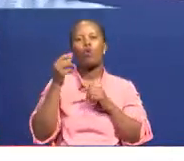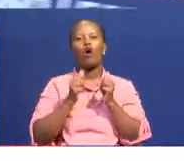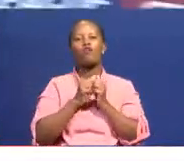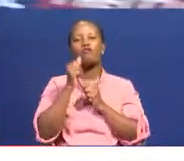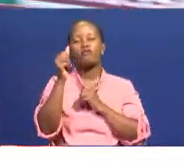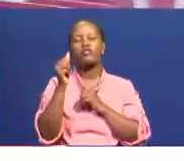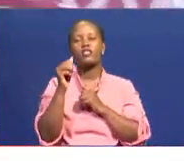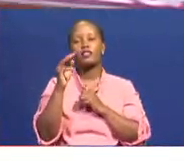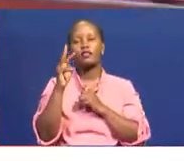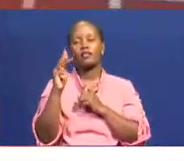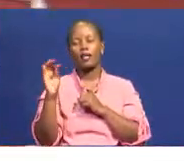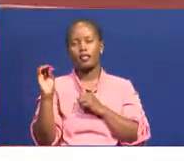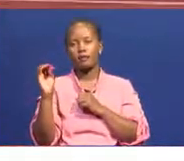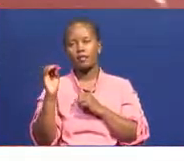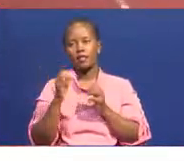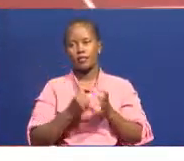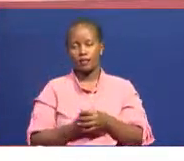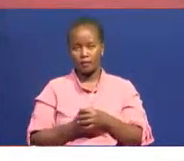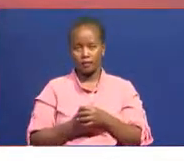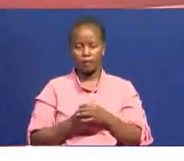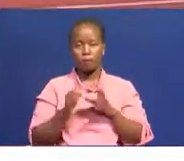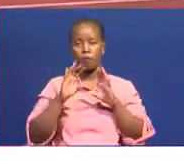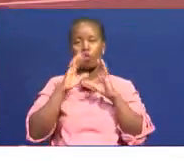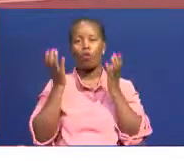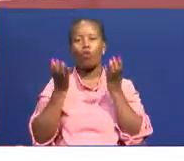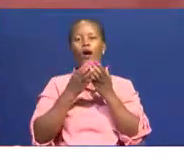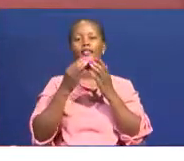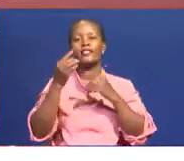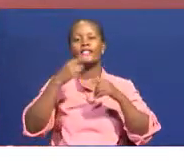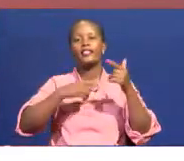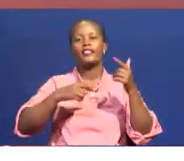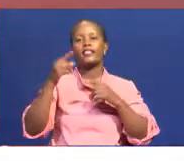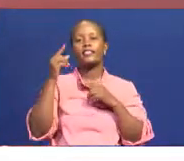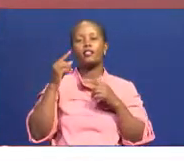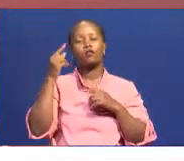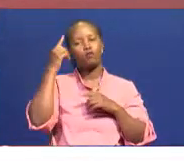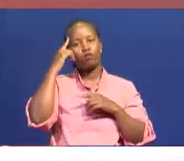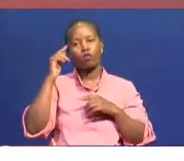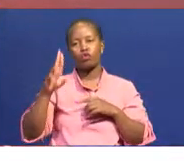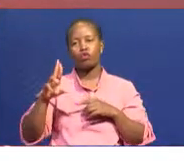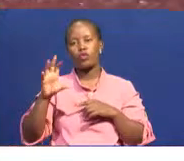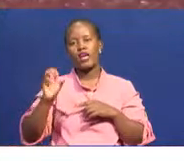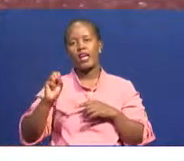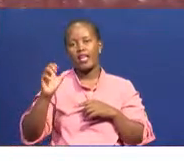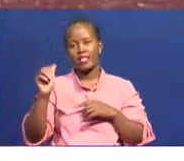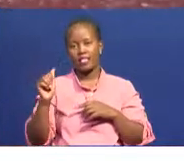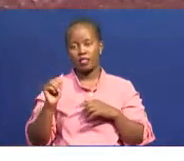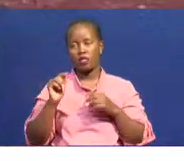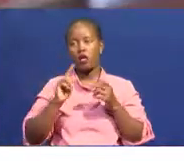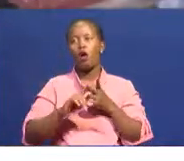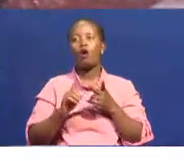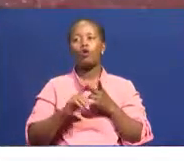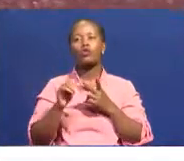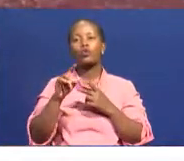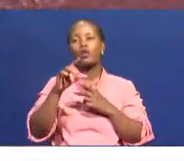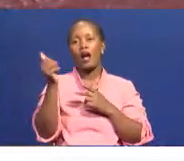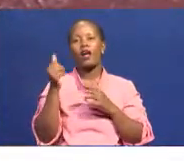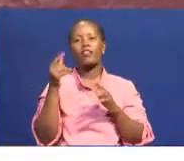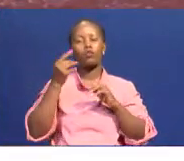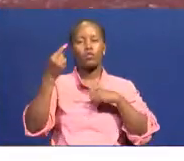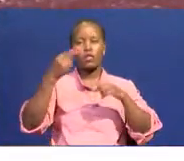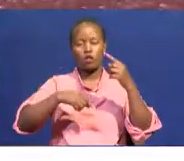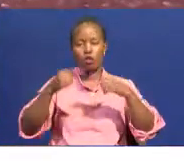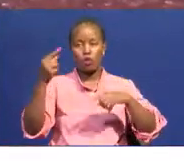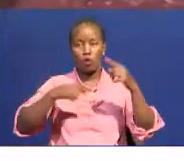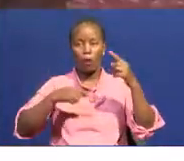meters title in Glasgow. World champion Sharika Richardson of USA, Laulaga Tausaga and Chase Jackson will also compete